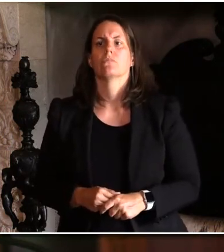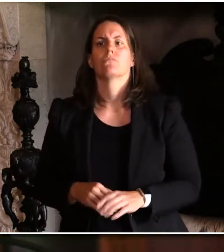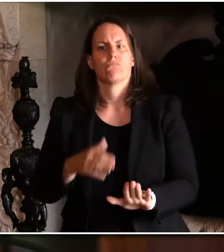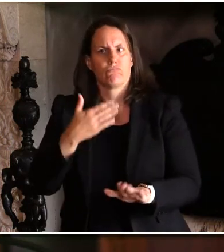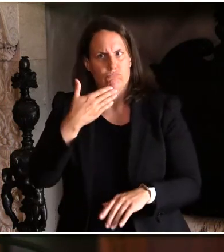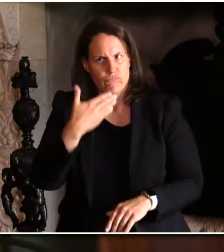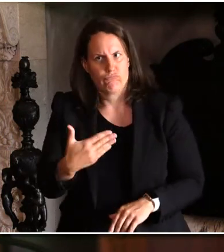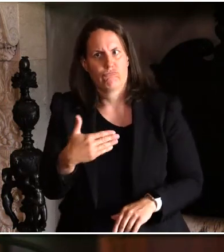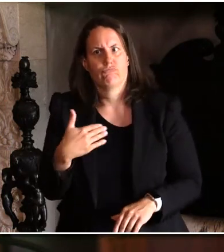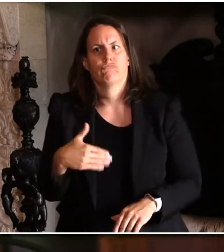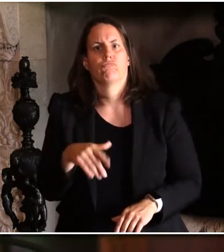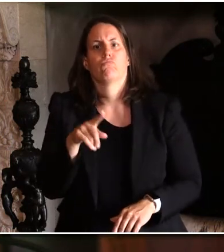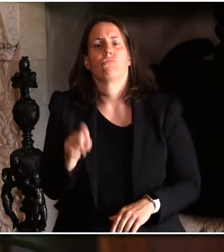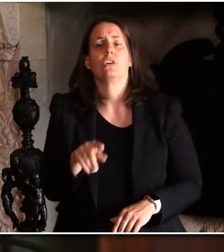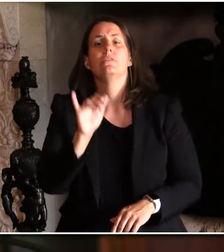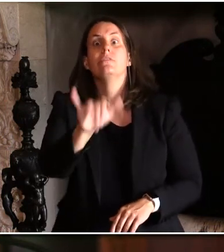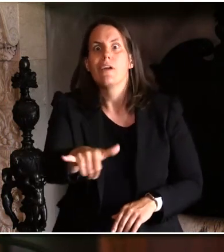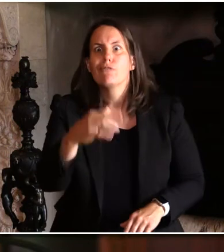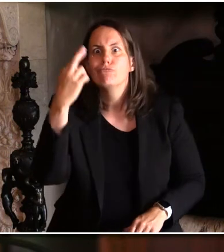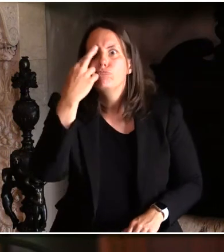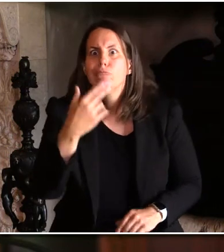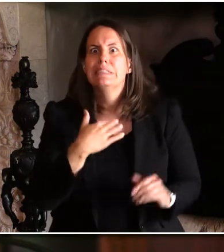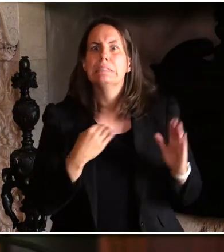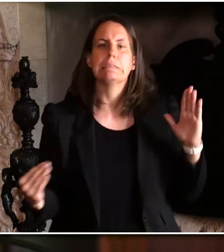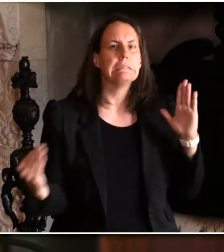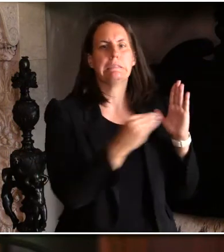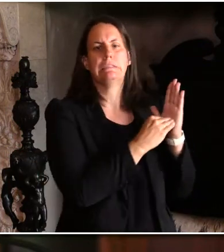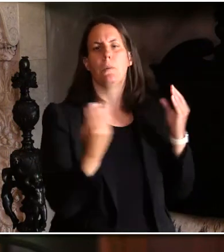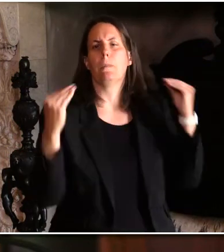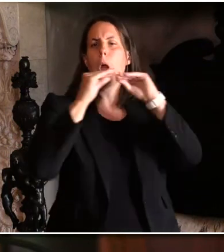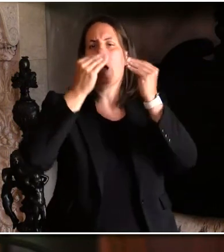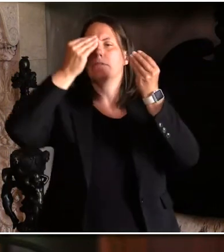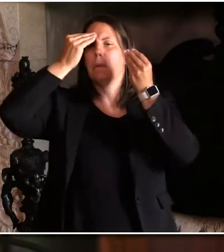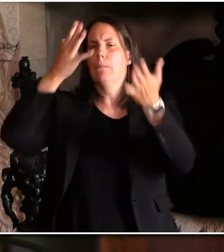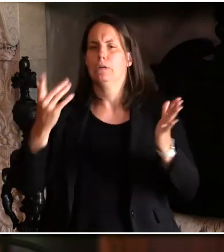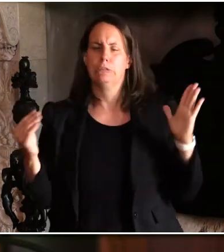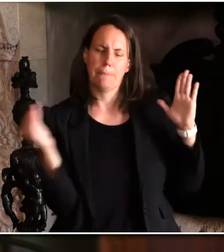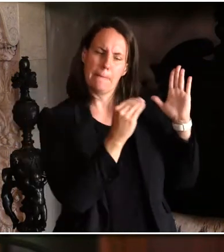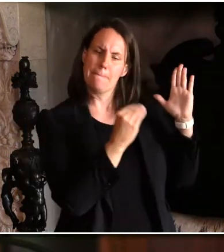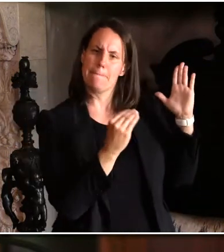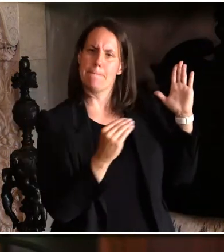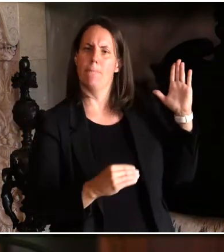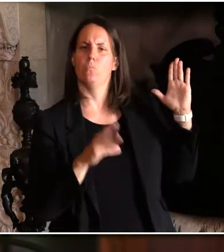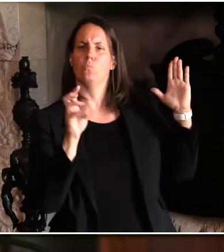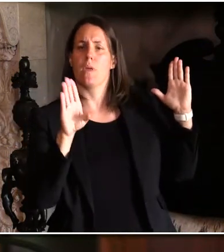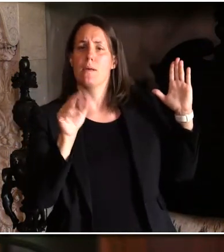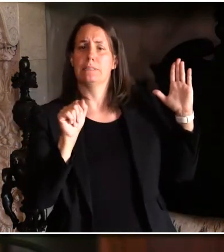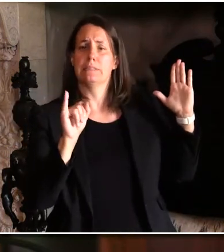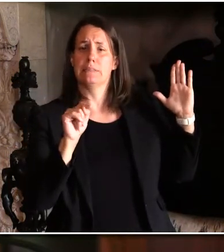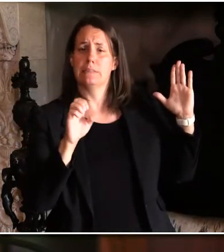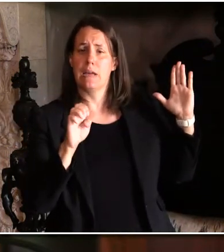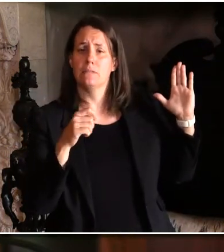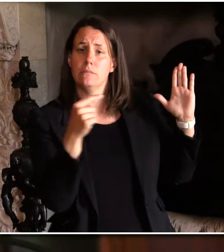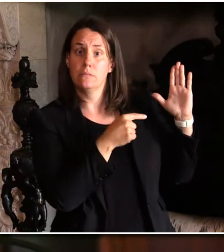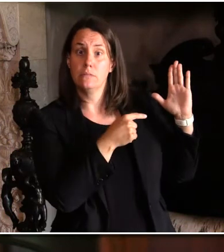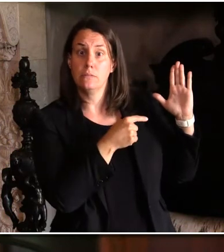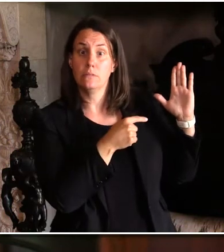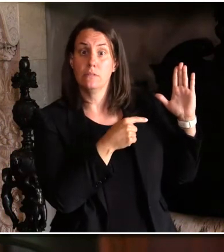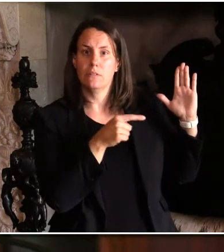the decision-making that now certainly predominantly resides in local communities at the local public health and the